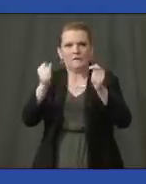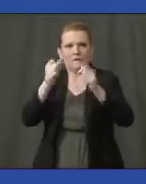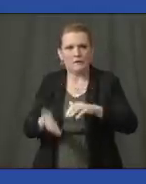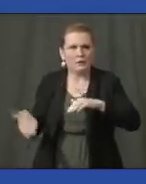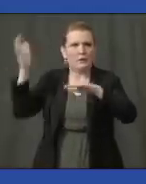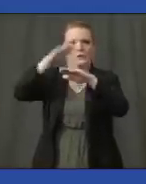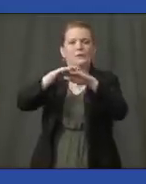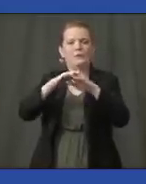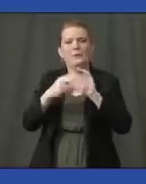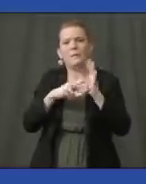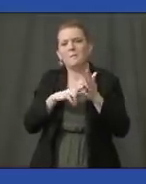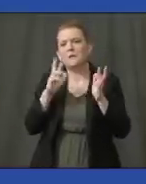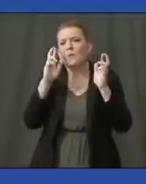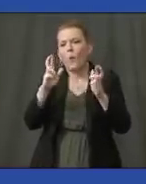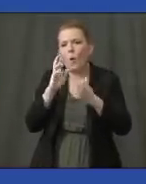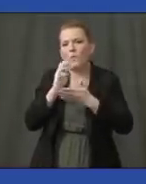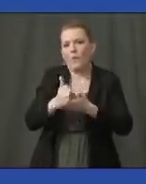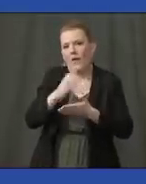under control.